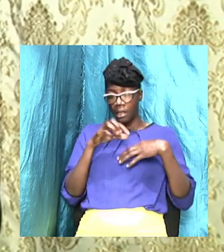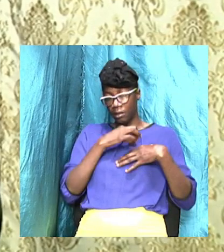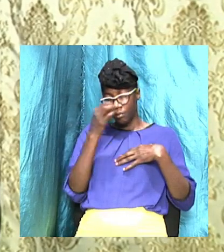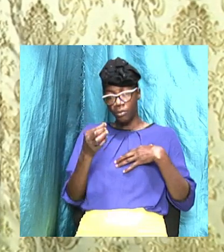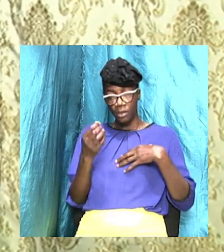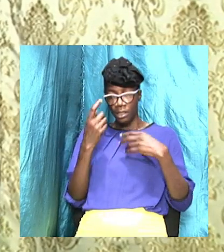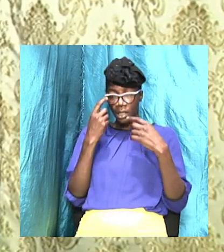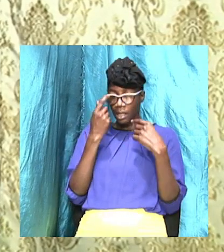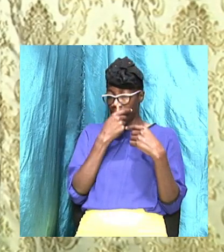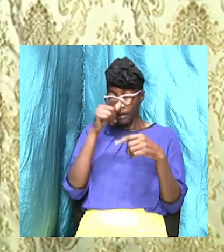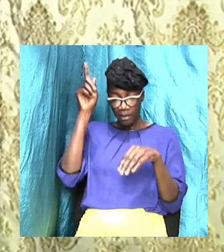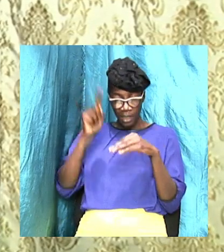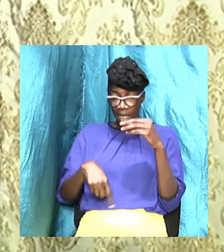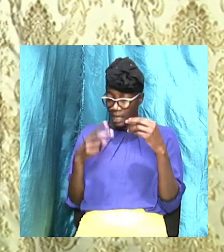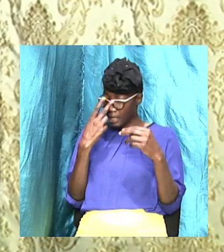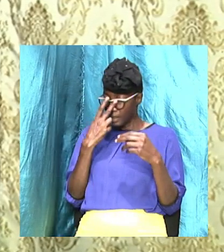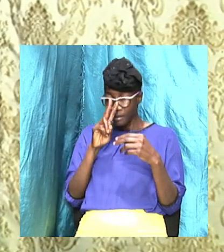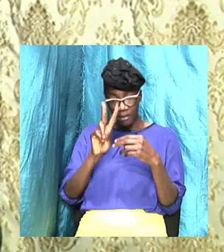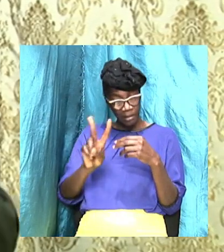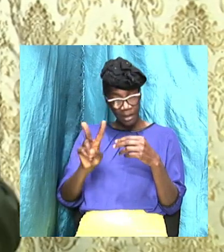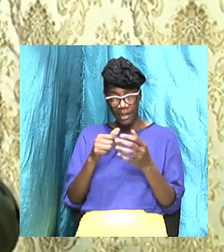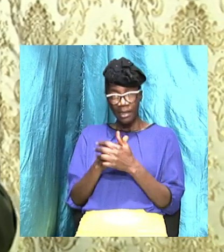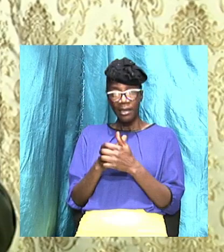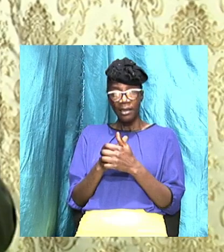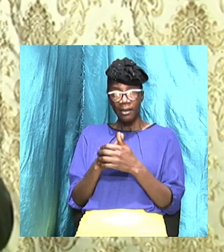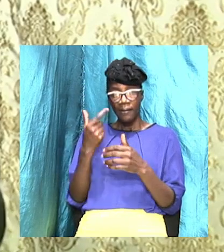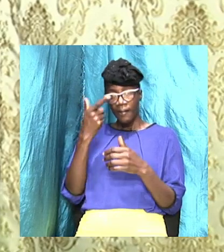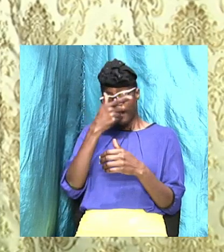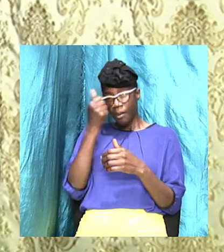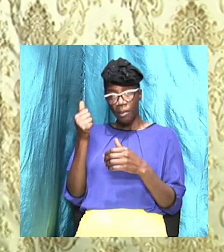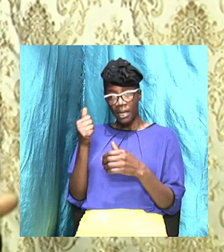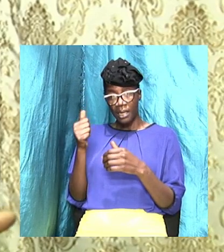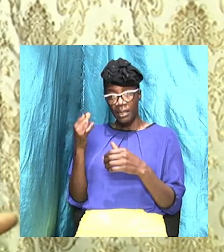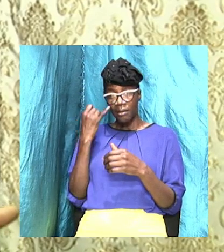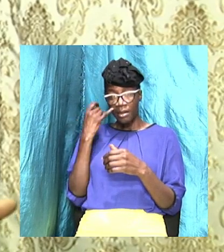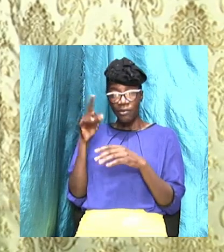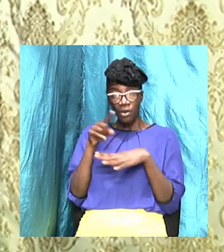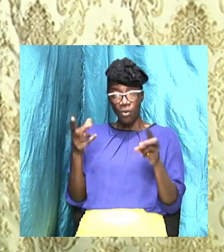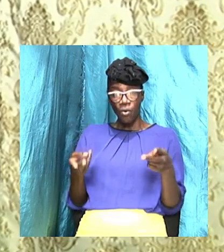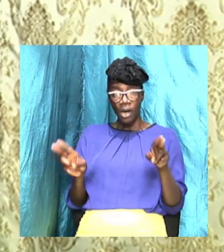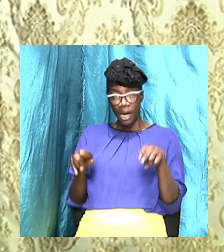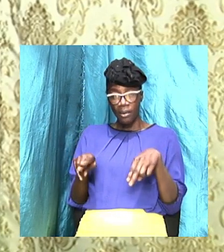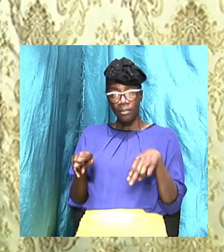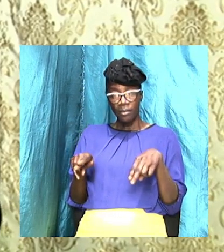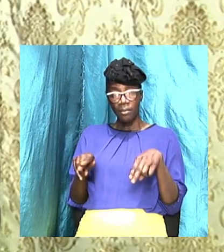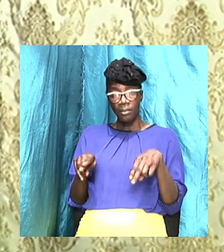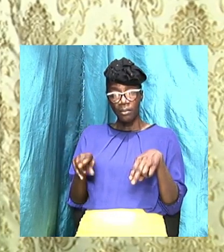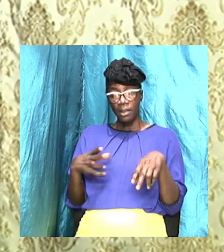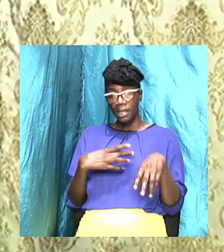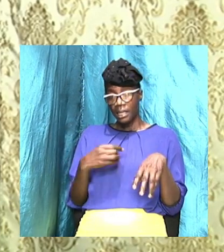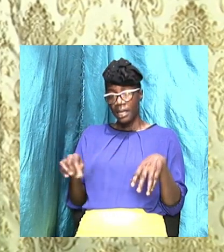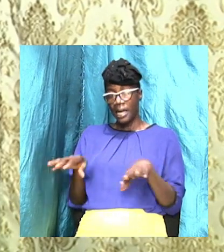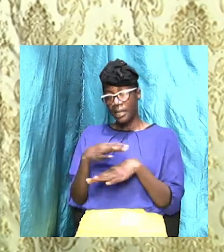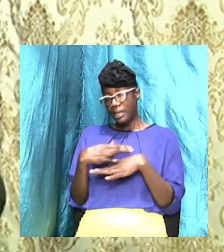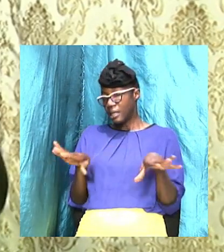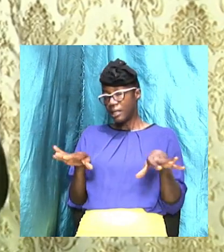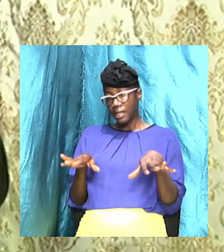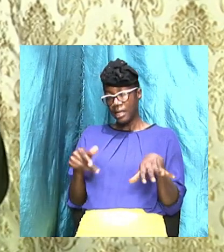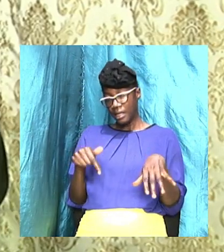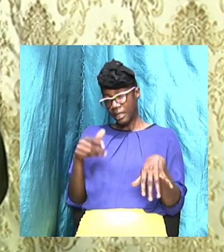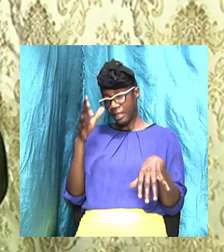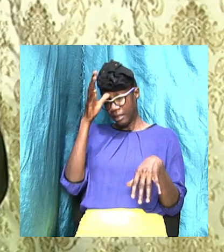and you cannot see. Because if it don't happen, it's like, it's just nothing. This